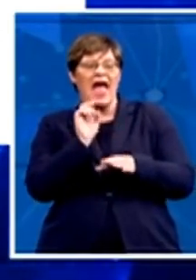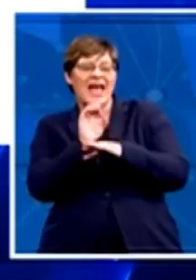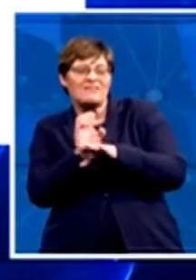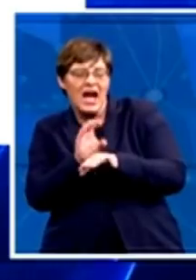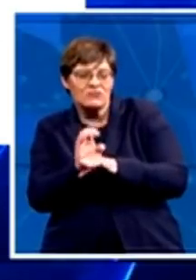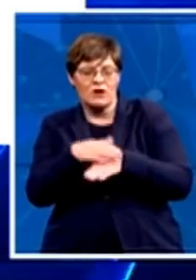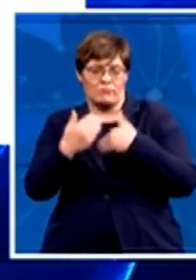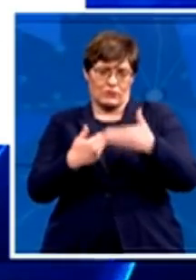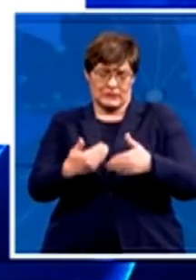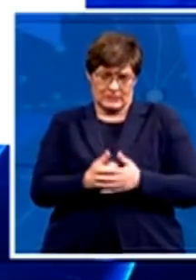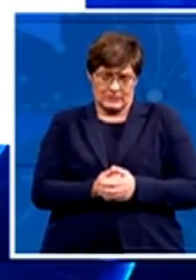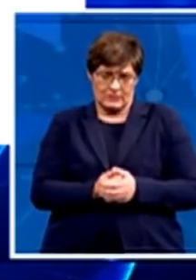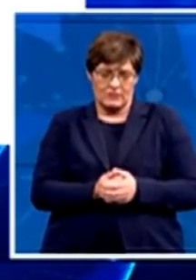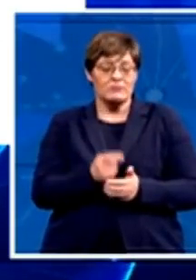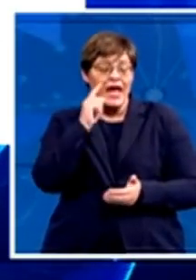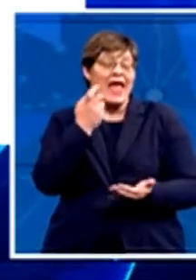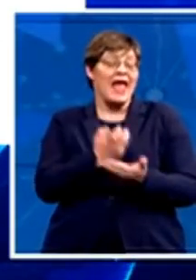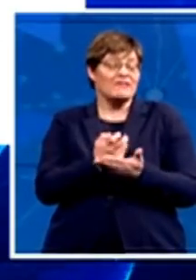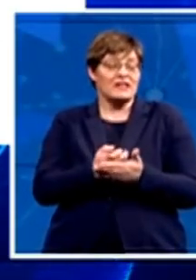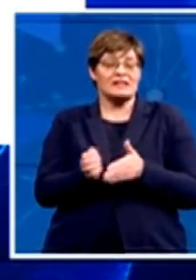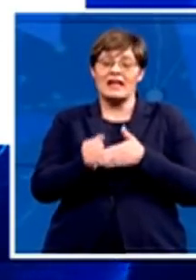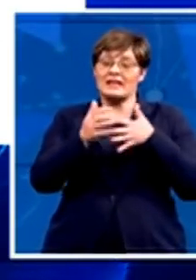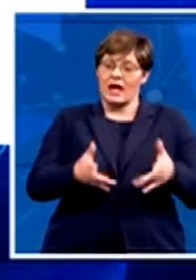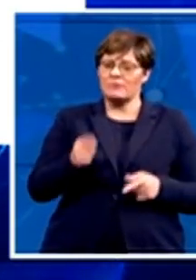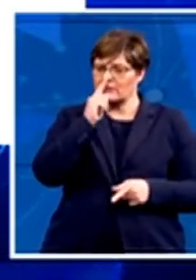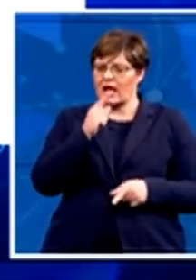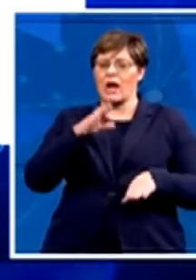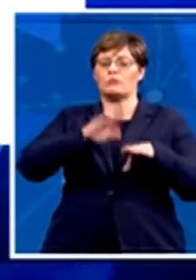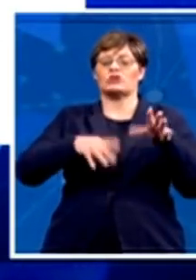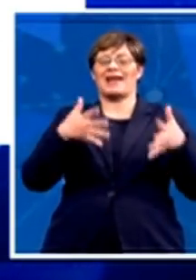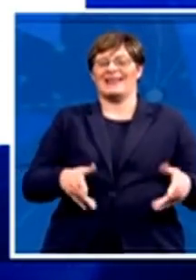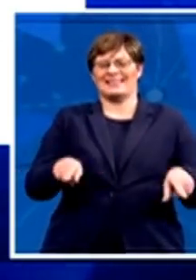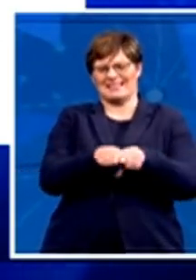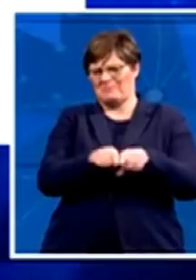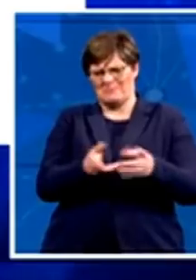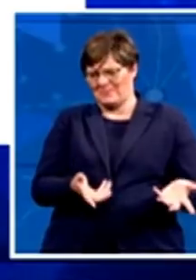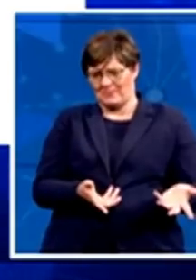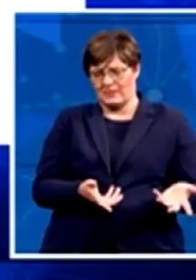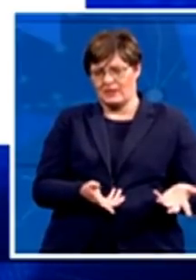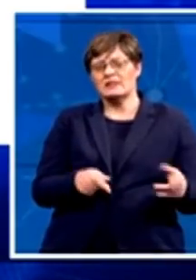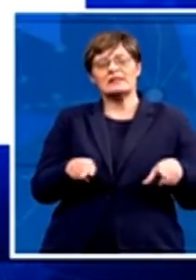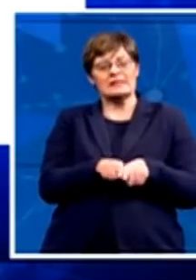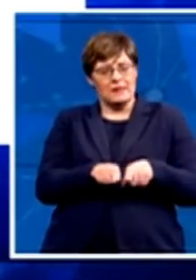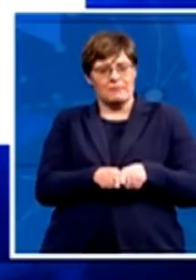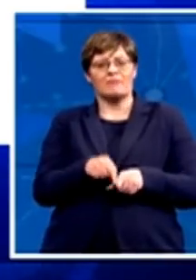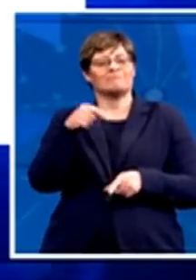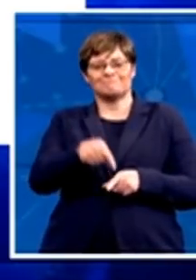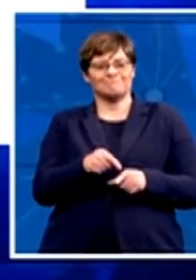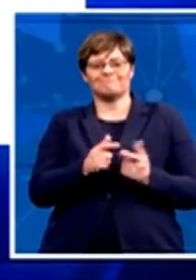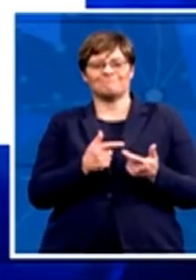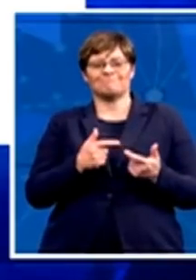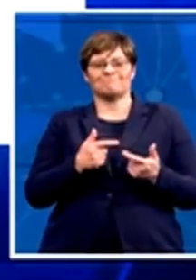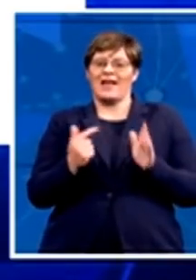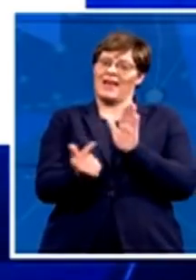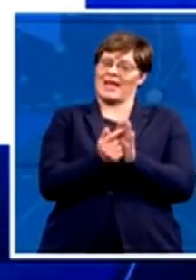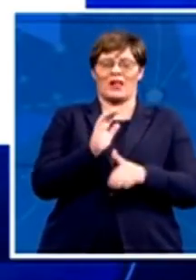may be seen as a prosecutor of sorts. And as I mentioned earlier, this is not a criminal process, and we must be careful to steer away